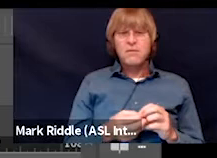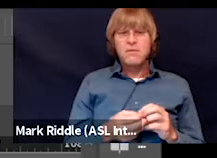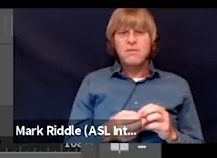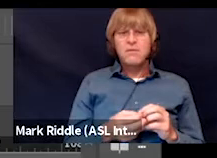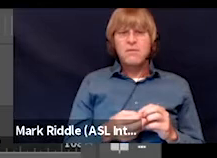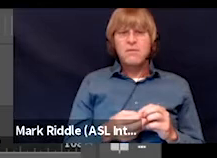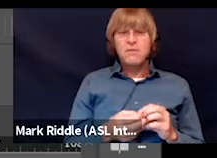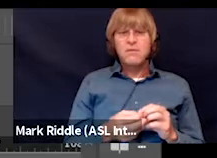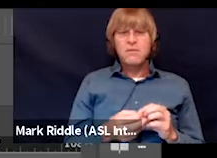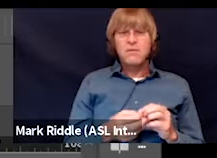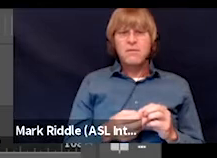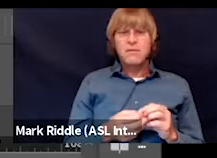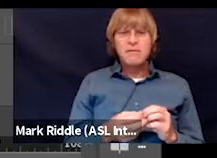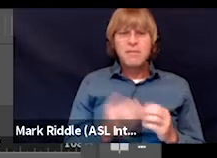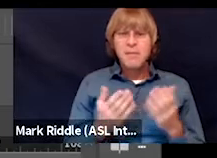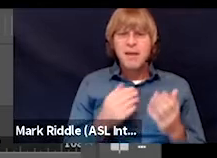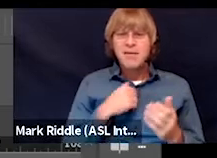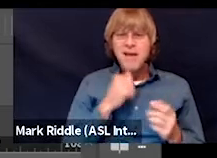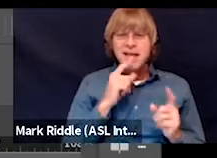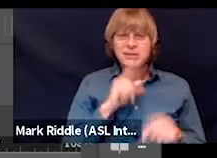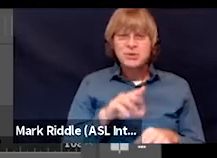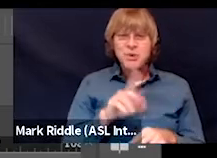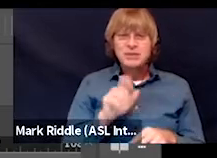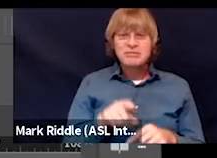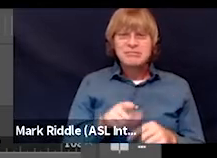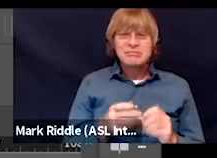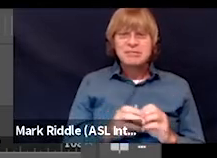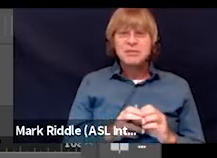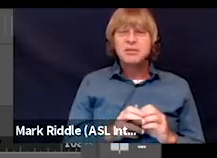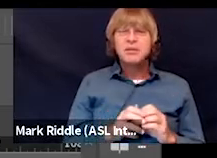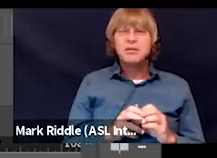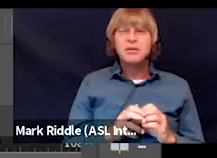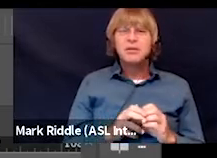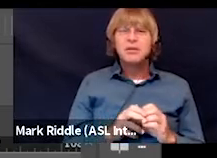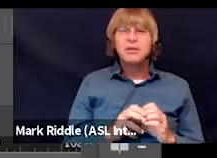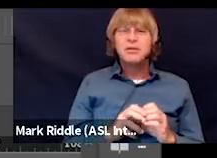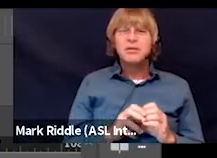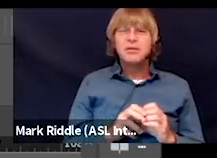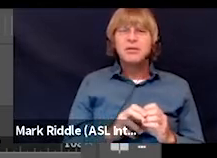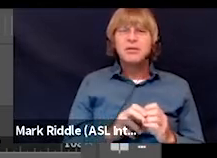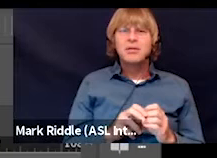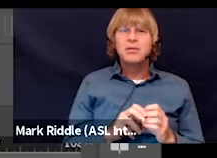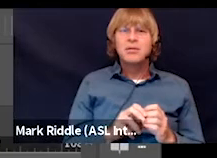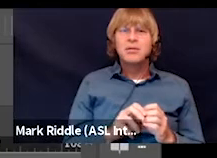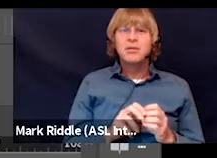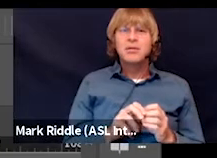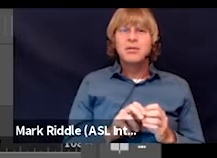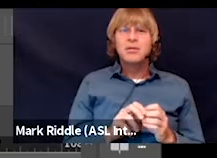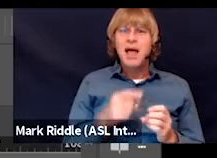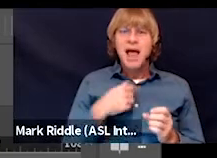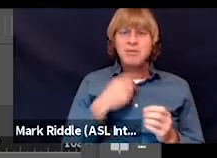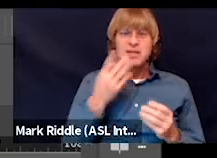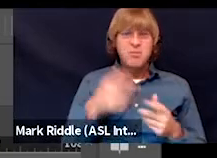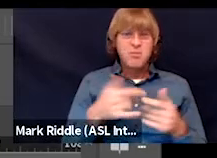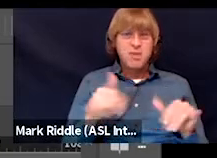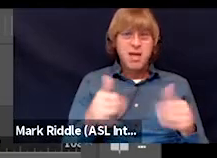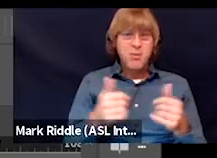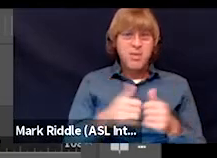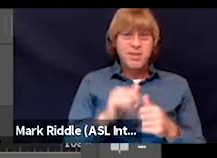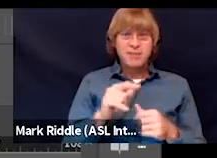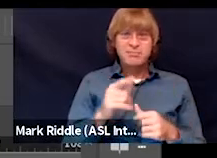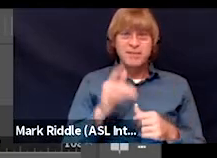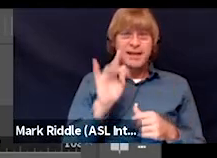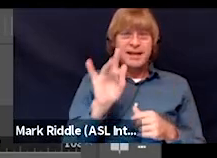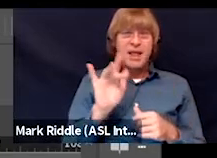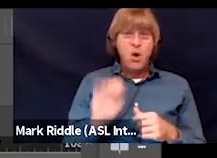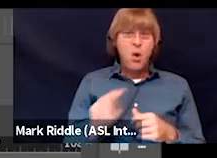don't think I answered your question, Jacqueline, but basically I would say play with it, you know, click things